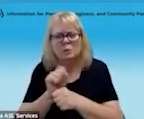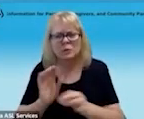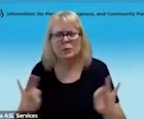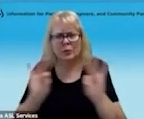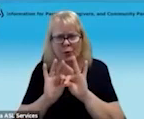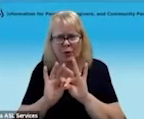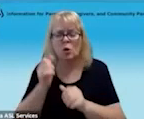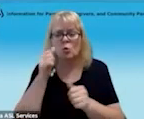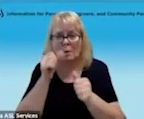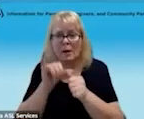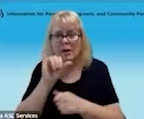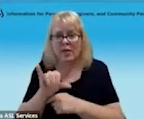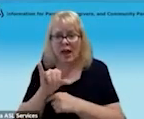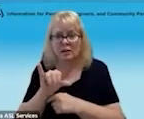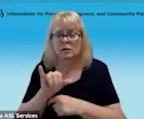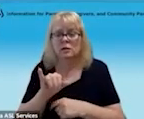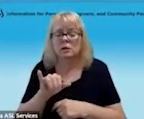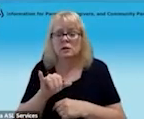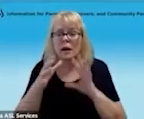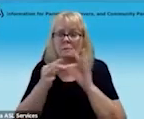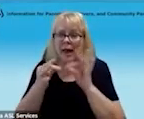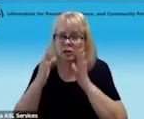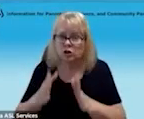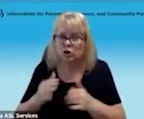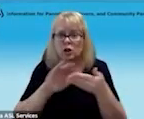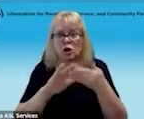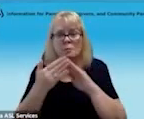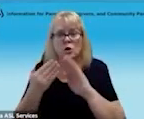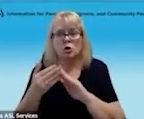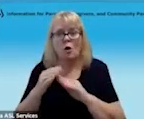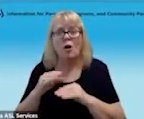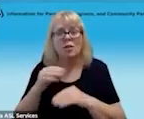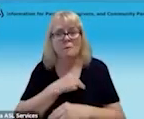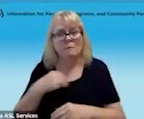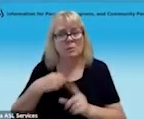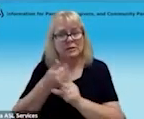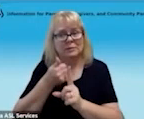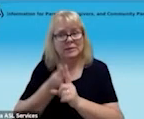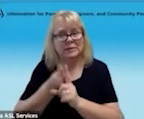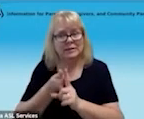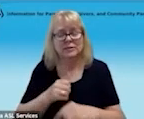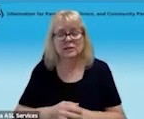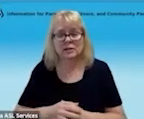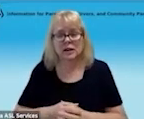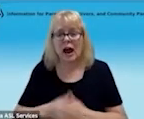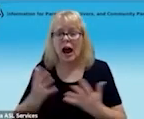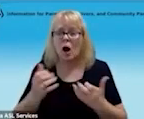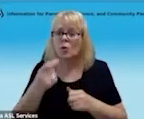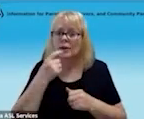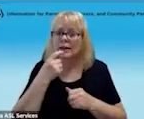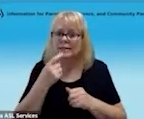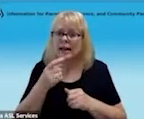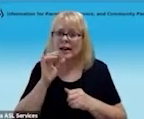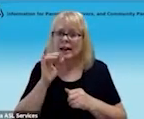but they're not, in today's world, people are not necessarily going to come unless they actually believe in you. And I think that's incredibly important for us